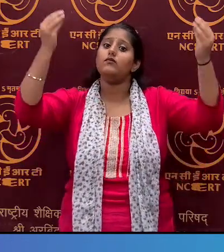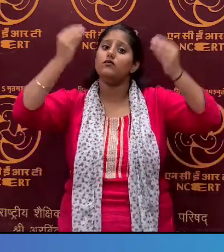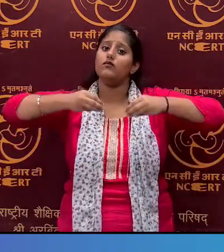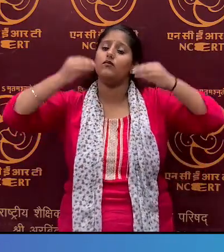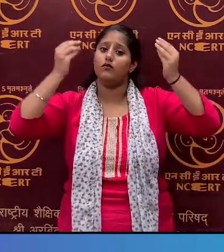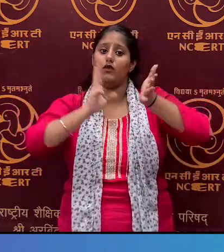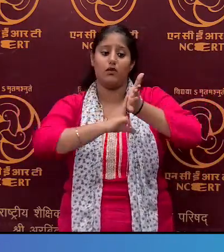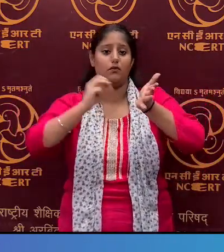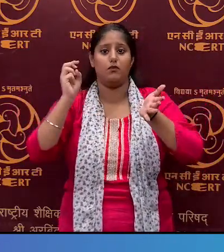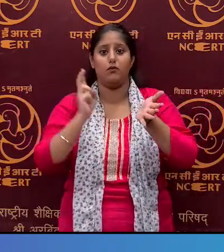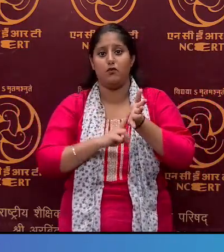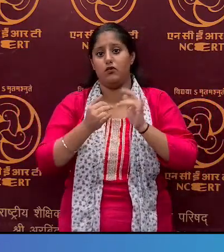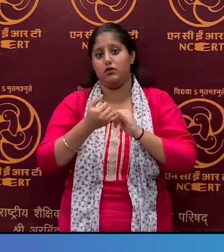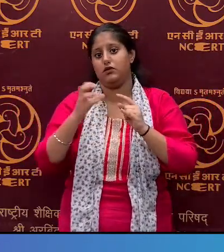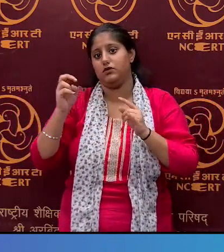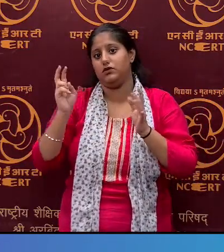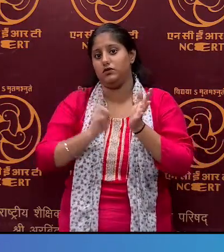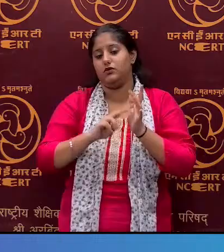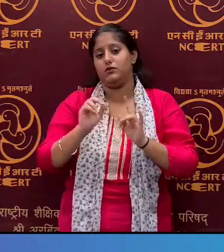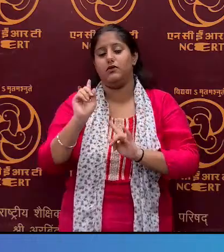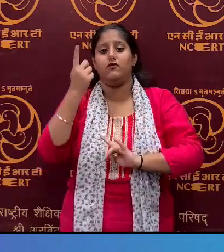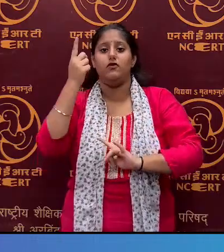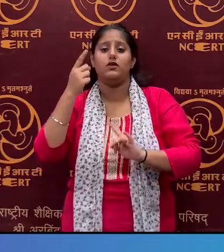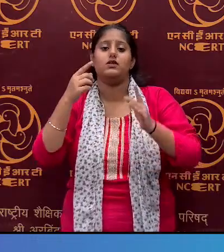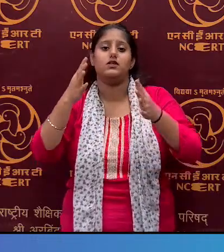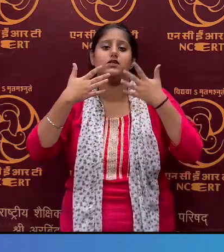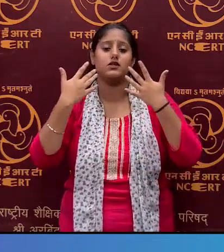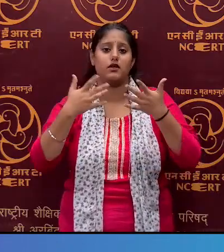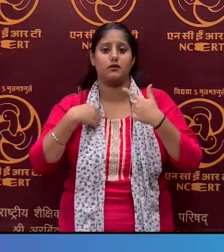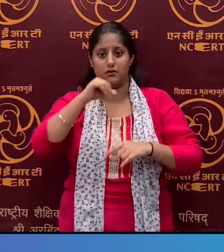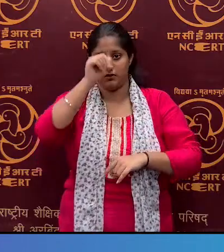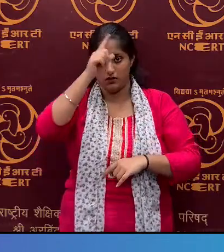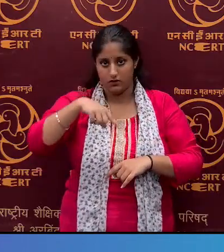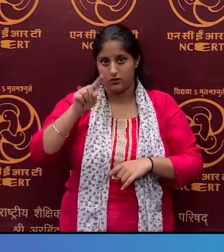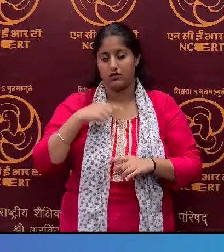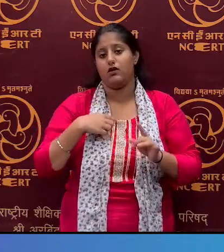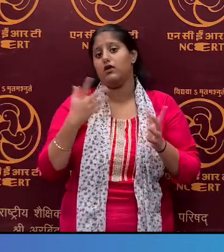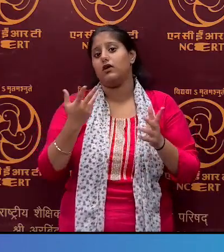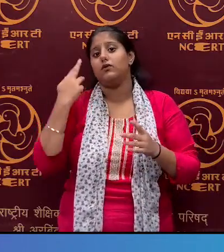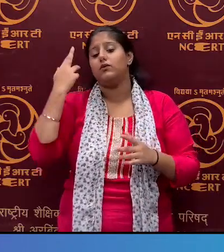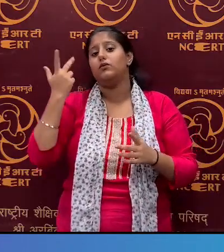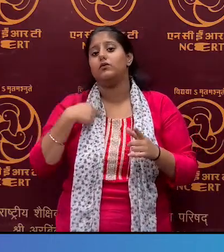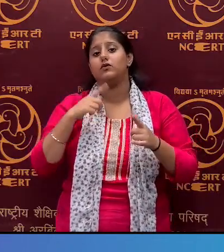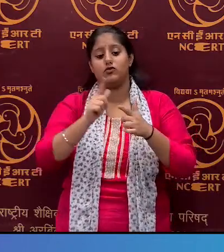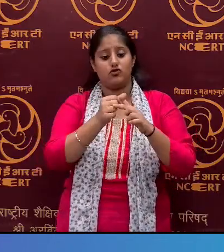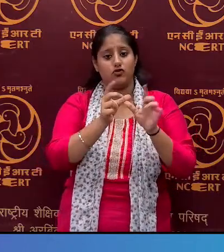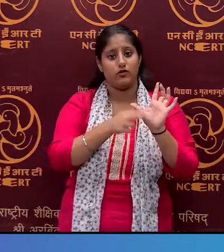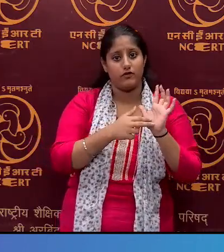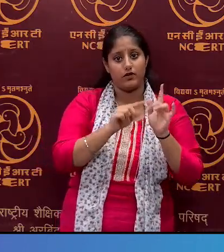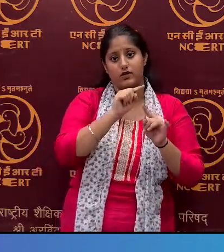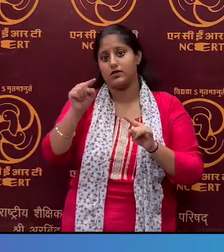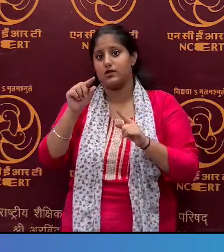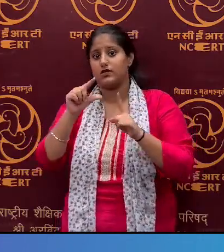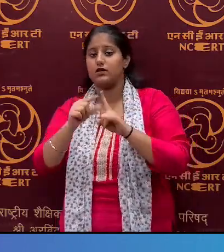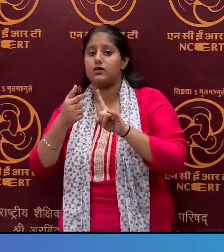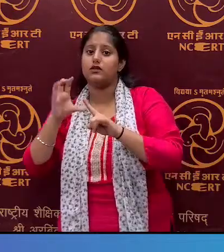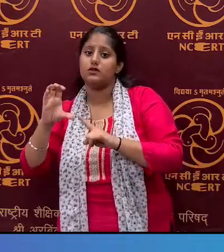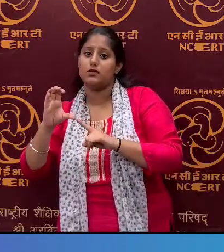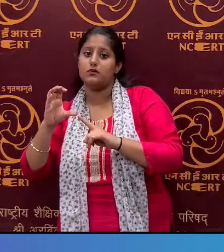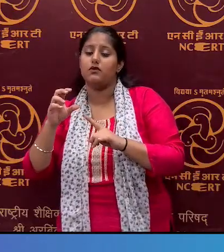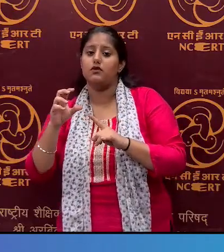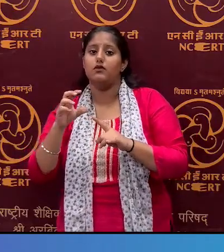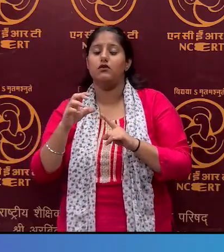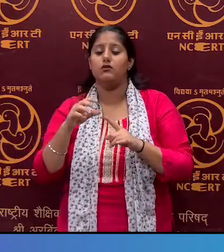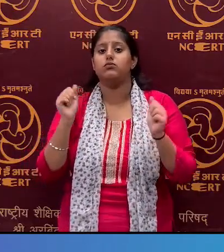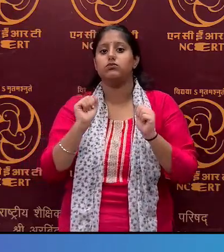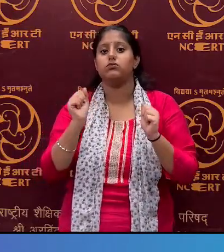is basically the prime factor of climate in India, because from January till December, one or other way